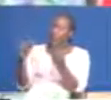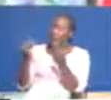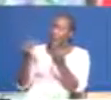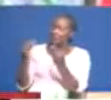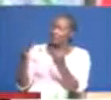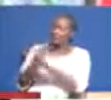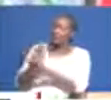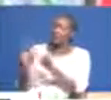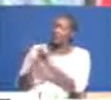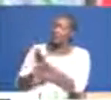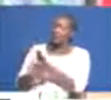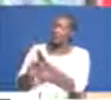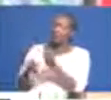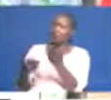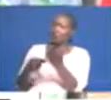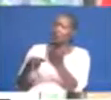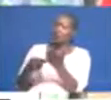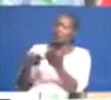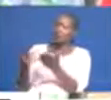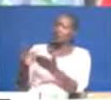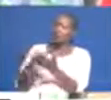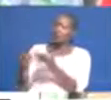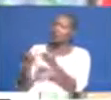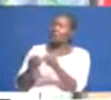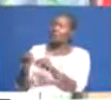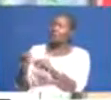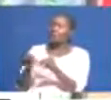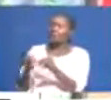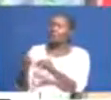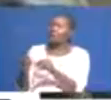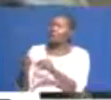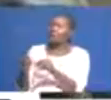the techniques of music management and the business of music. Yes.